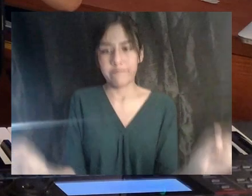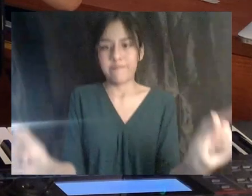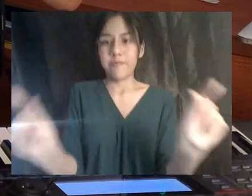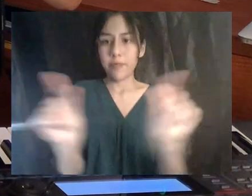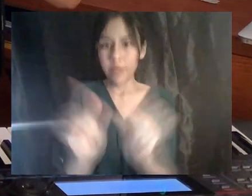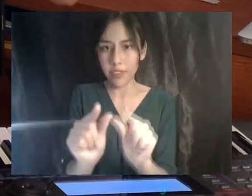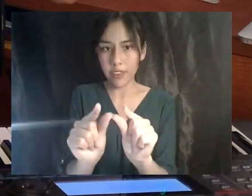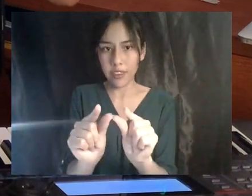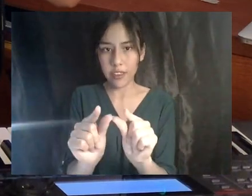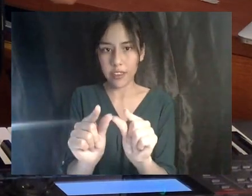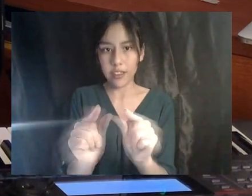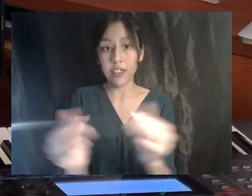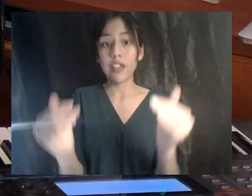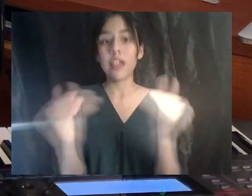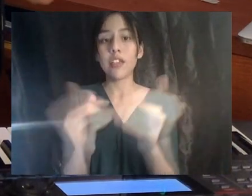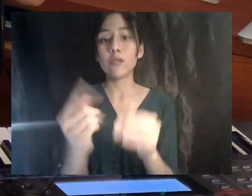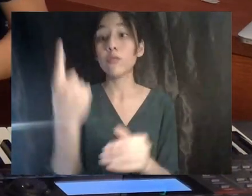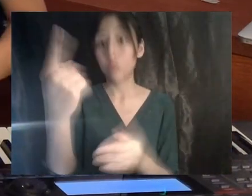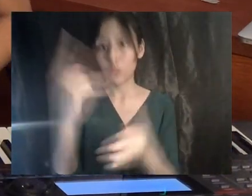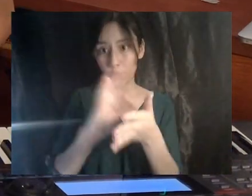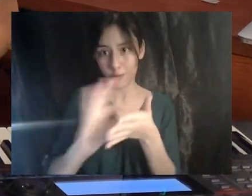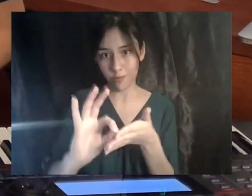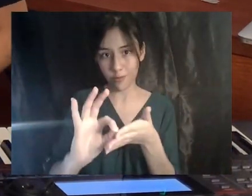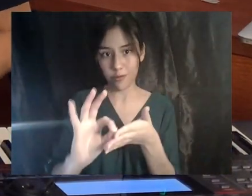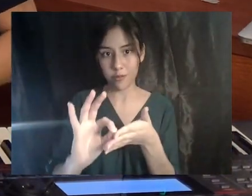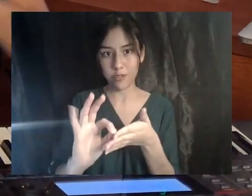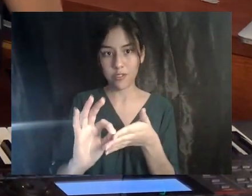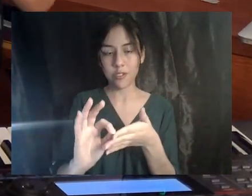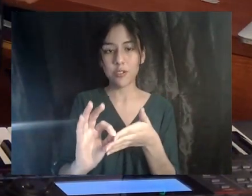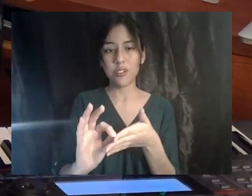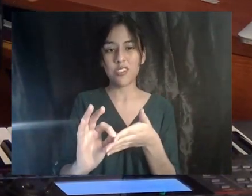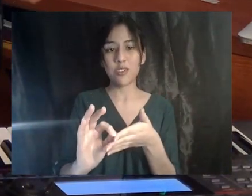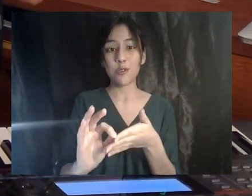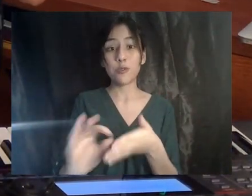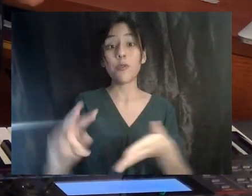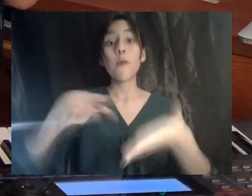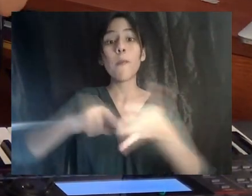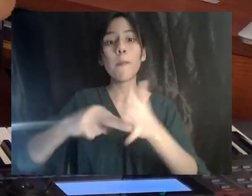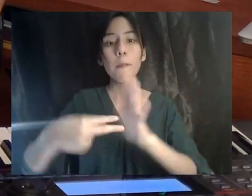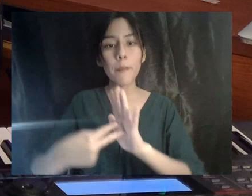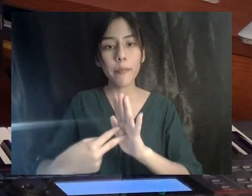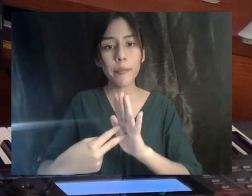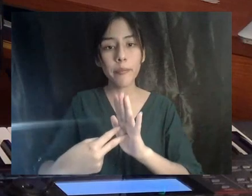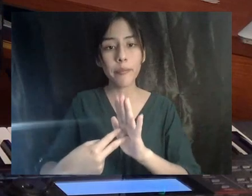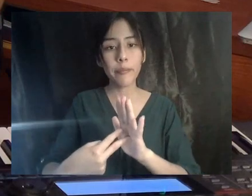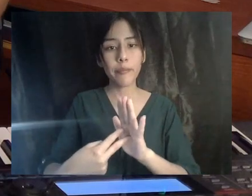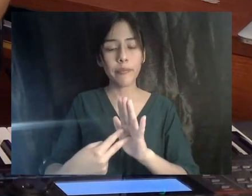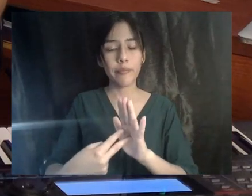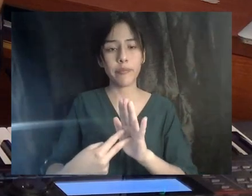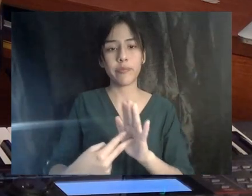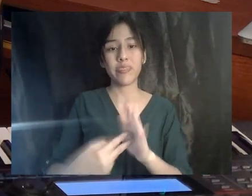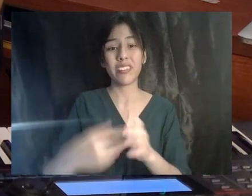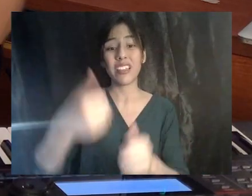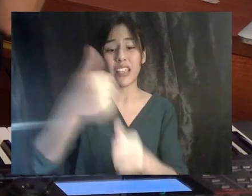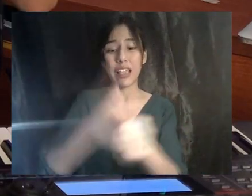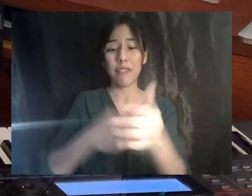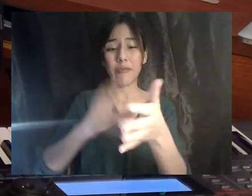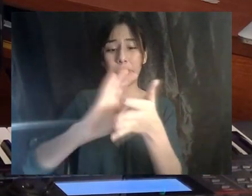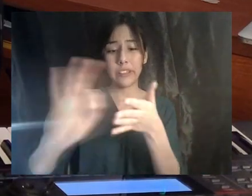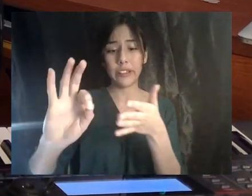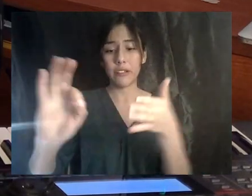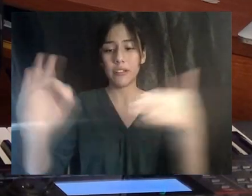together equal your full beat. So this means that you are going to have 2 eighth